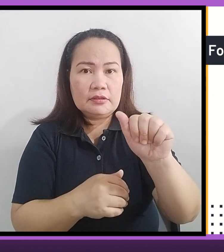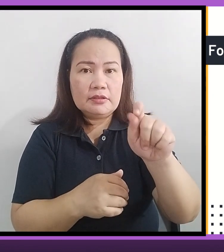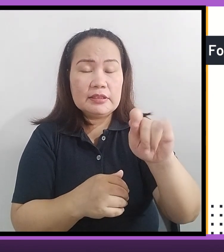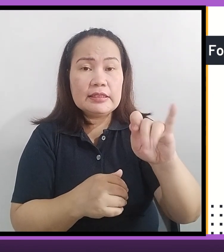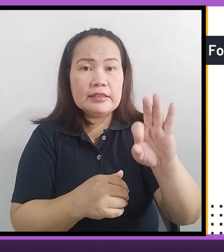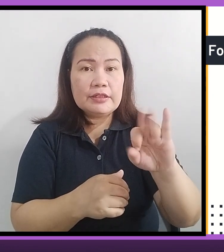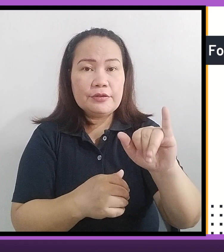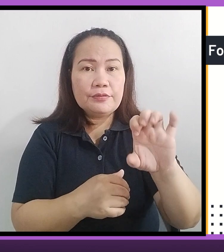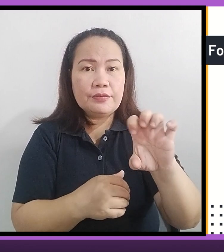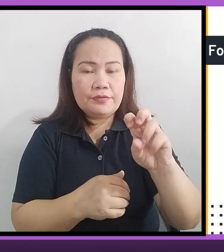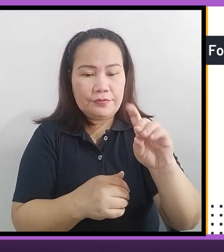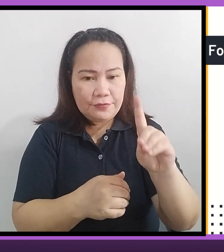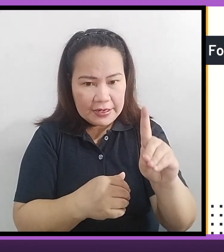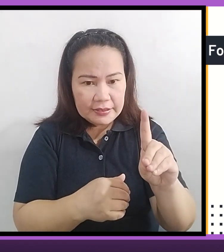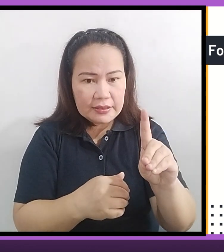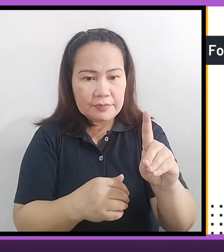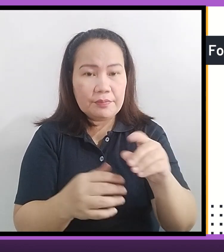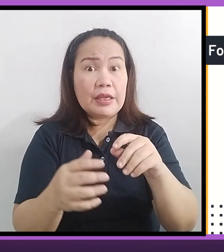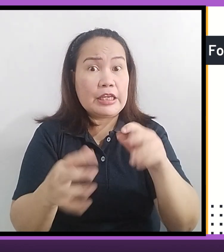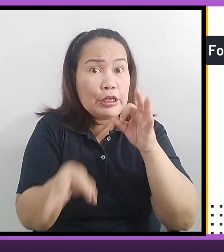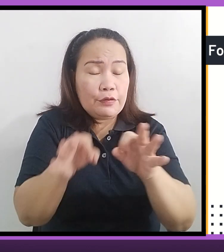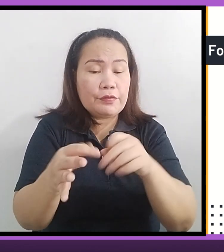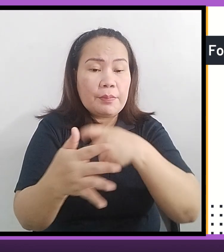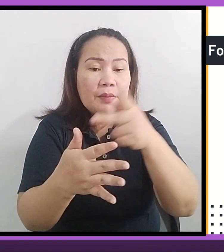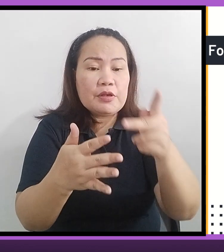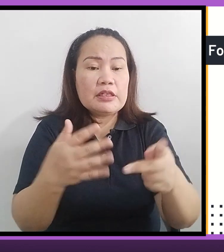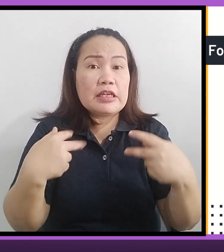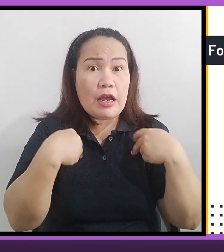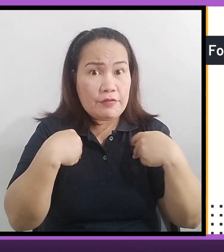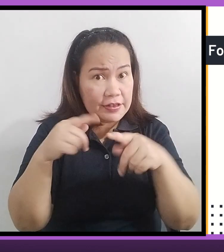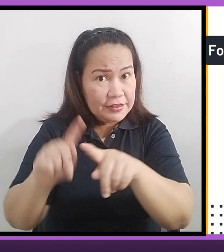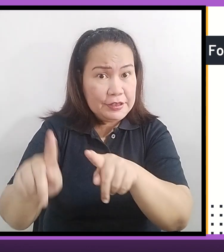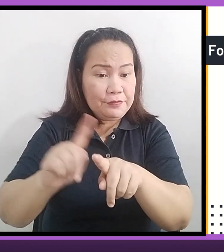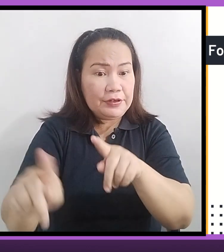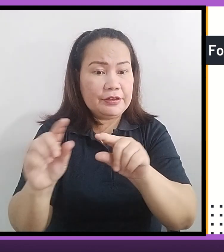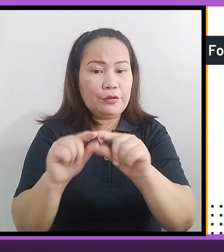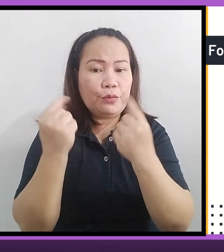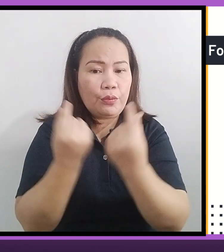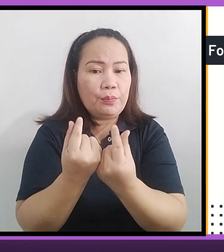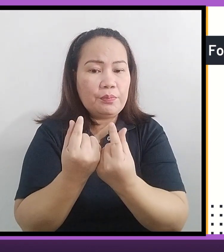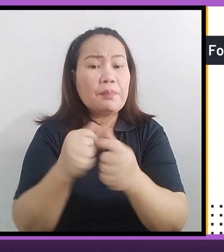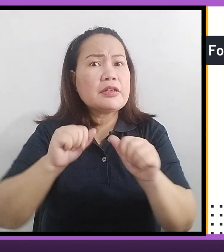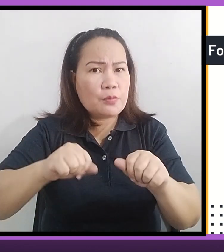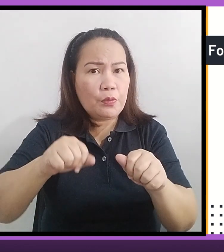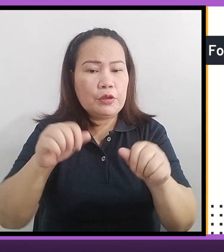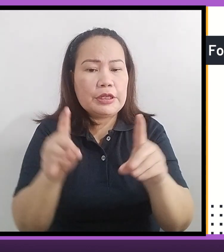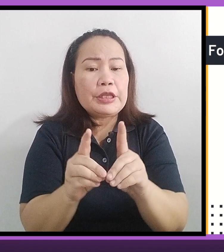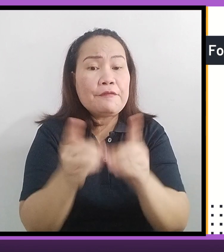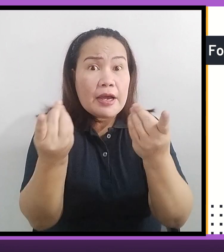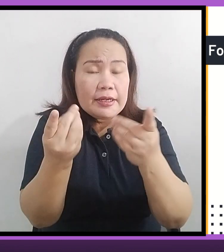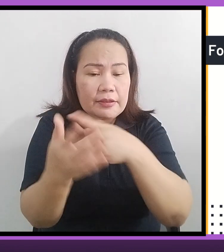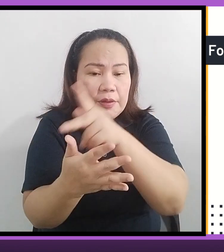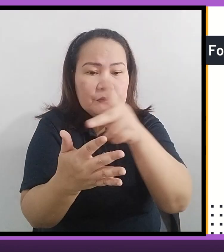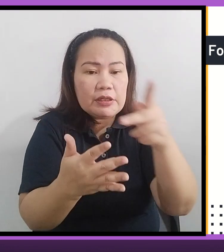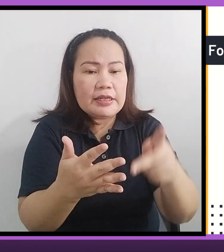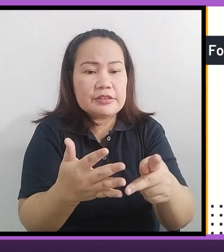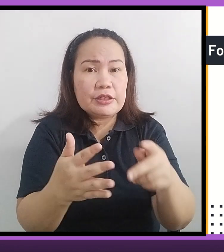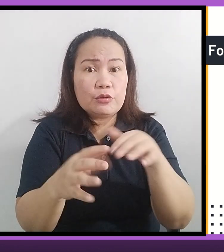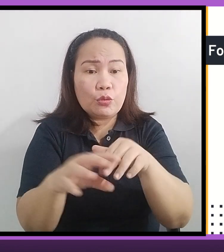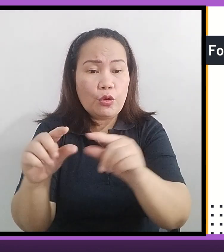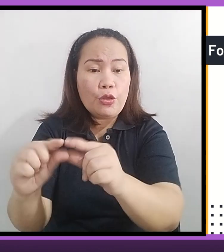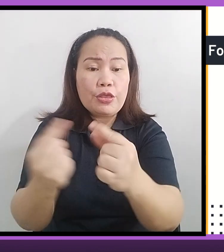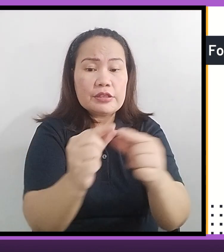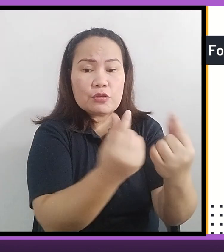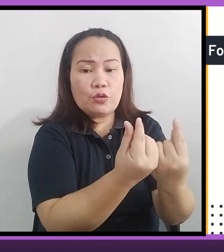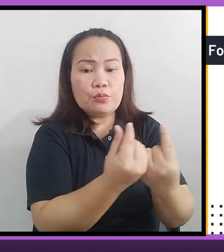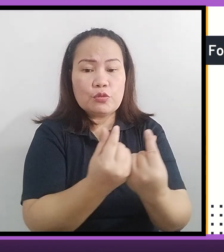population has a distinct groups, it is possible to divide the population into these groups into those SRS or the